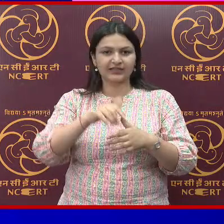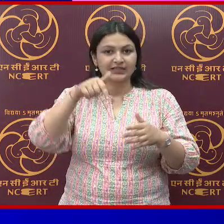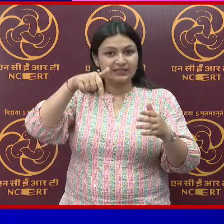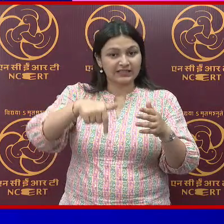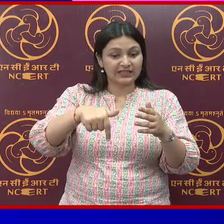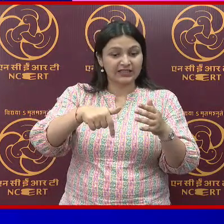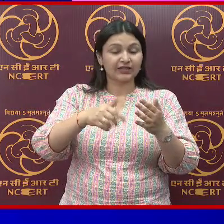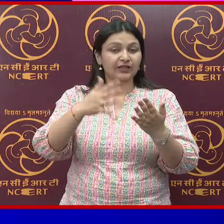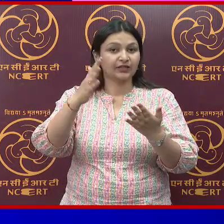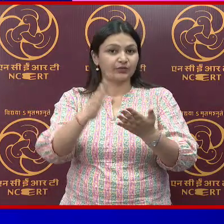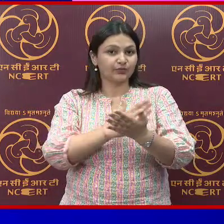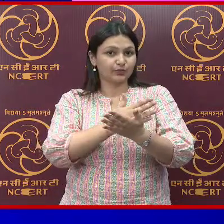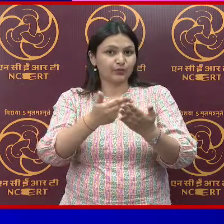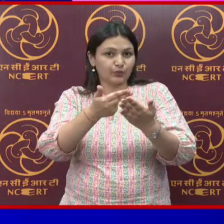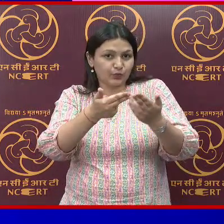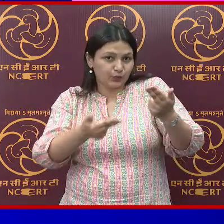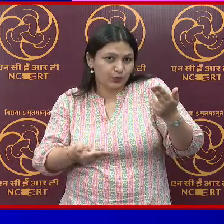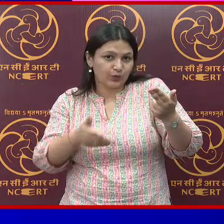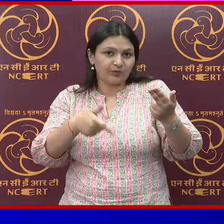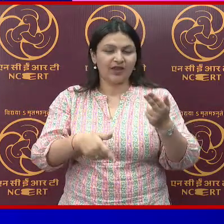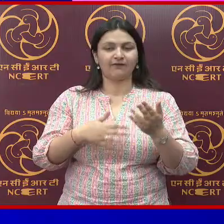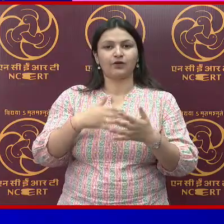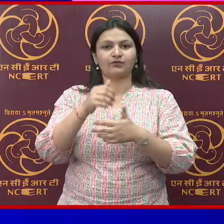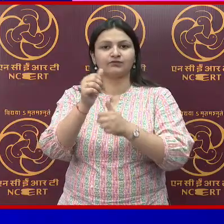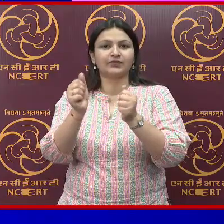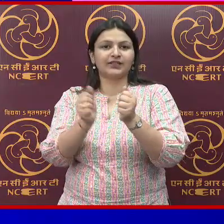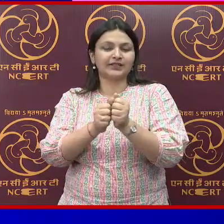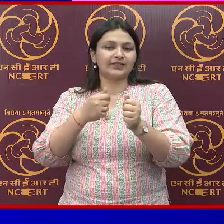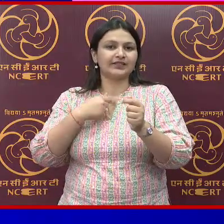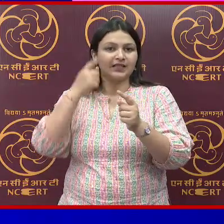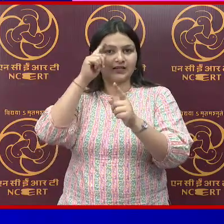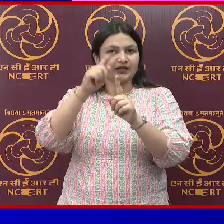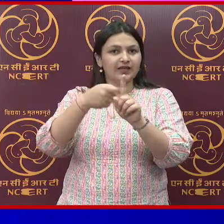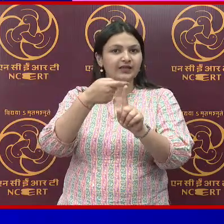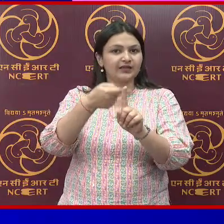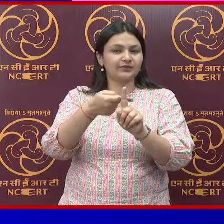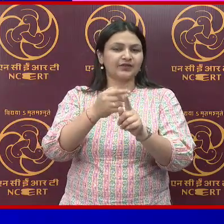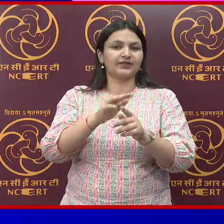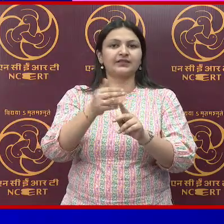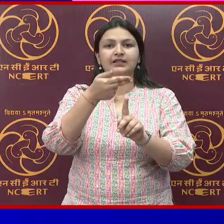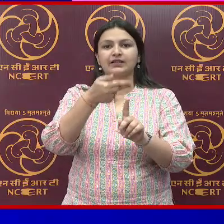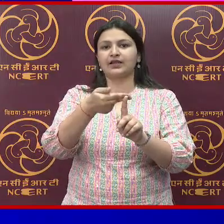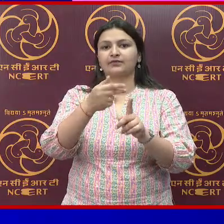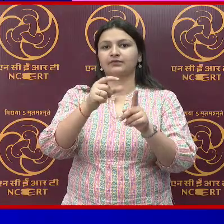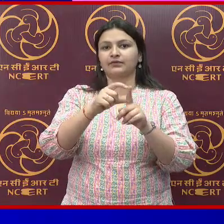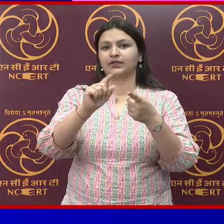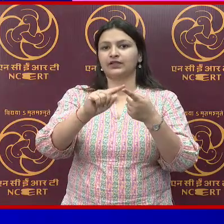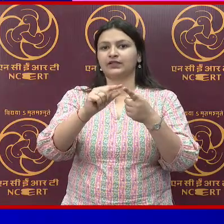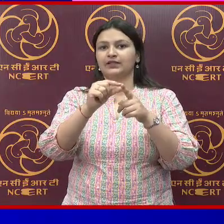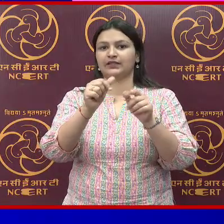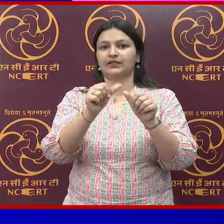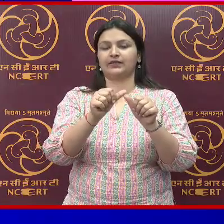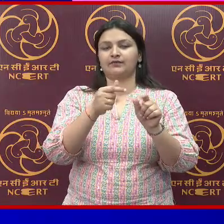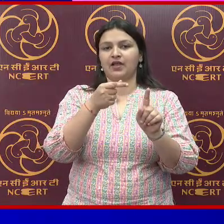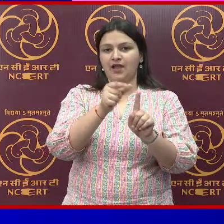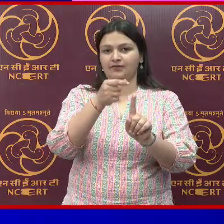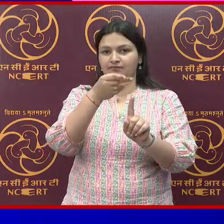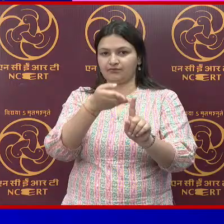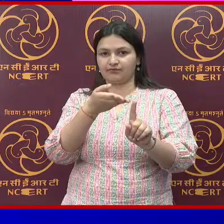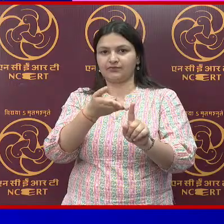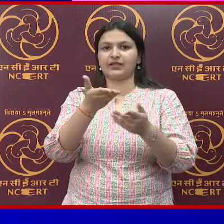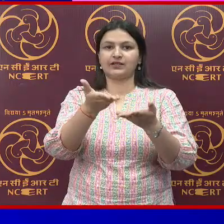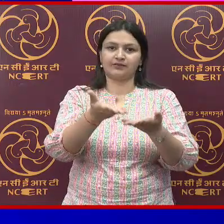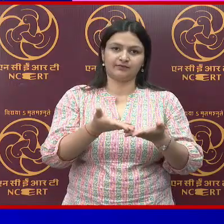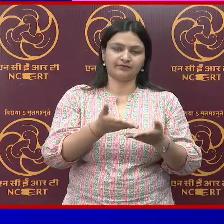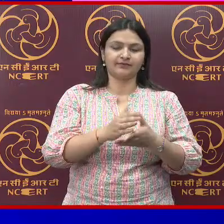with our expert. Let me introduce her as well. She is Ms. DEEPA Upadhyay ma'am. Ma'am, namaskar. Welcome to the session. Thank you